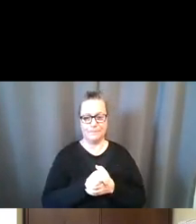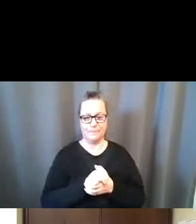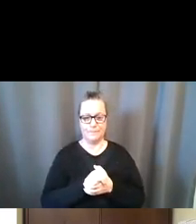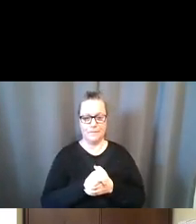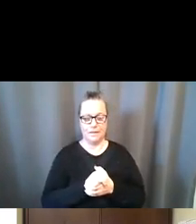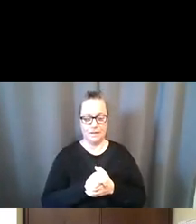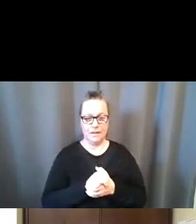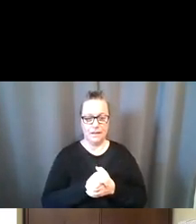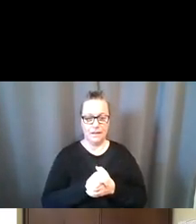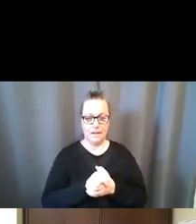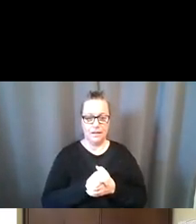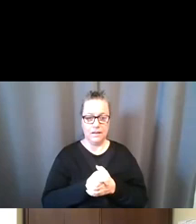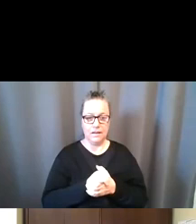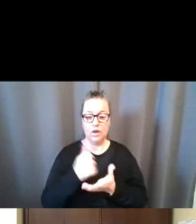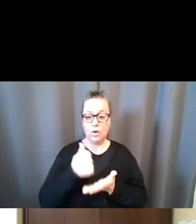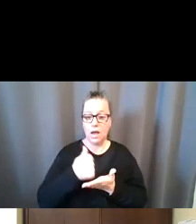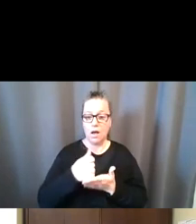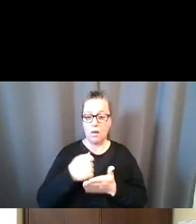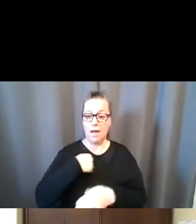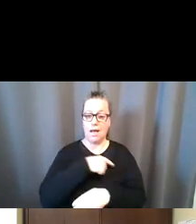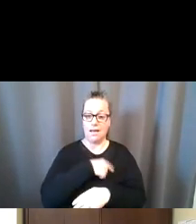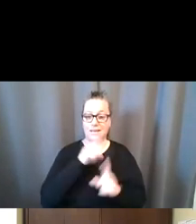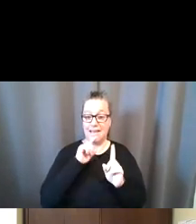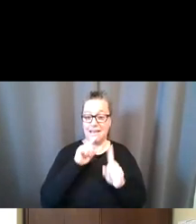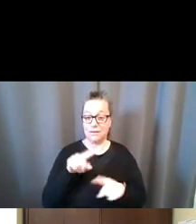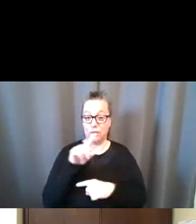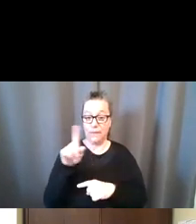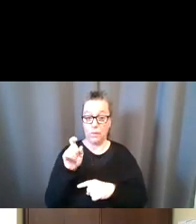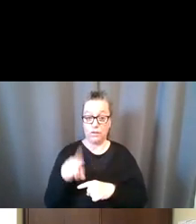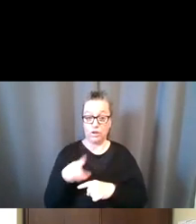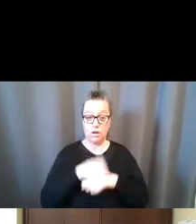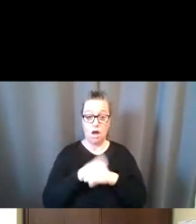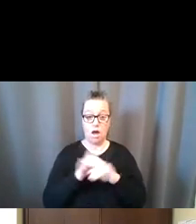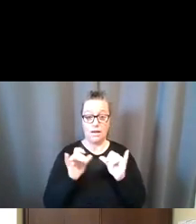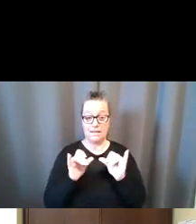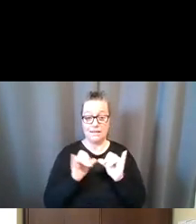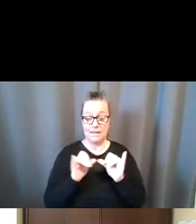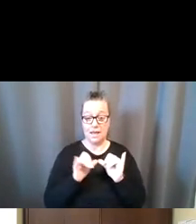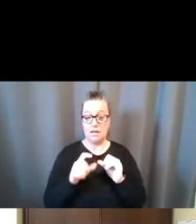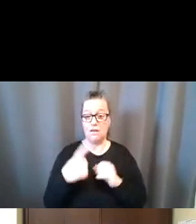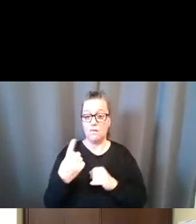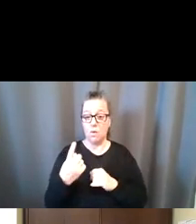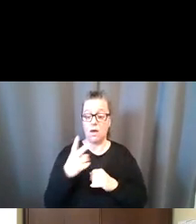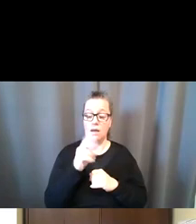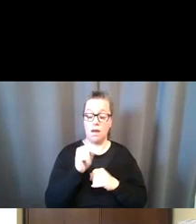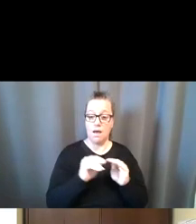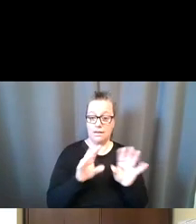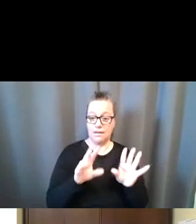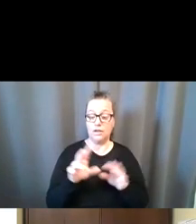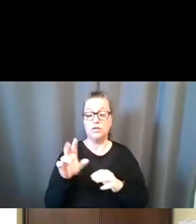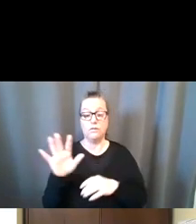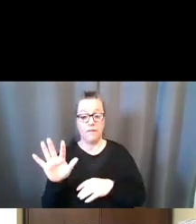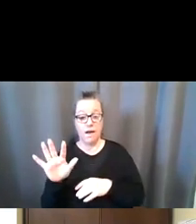pollev.com/prosci, where you're helping us answer the question on a scale of 1 unclear to 5 very